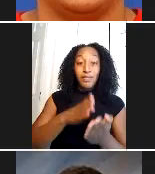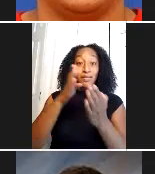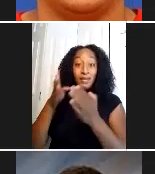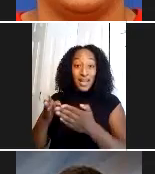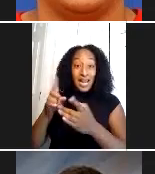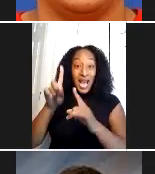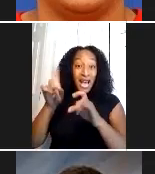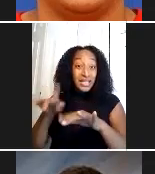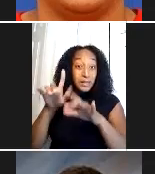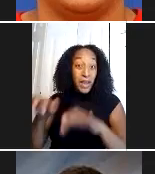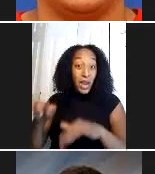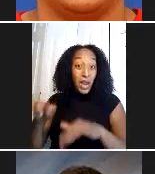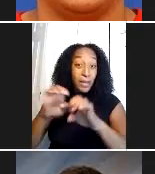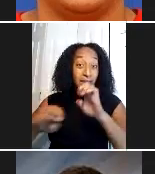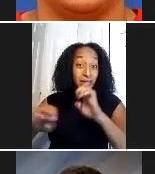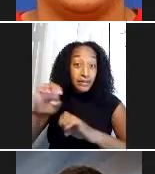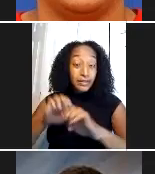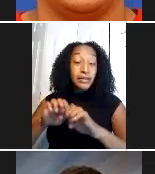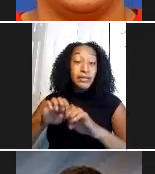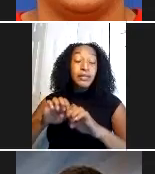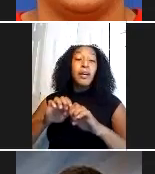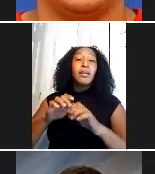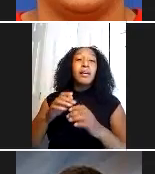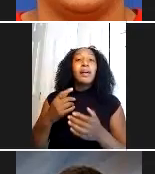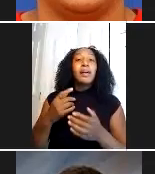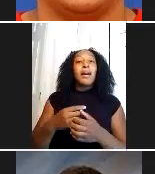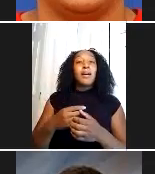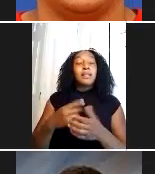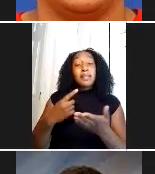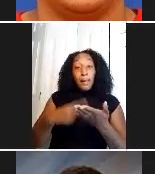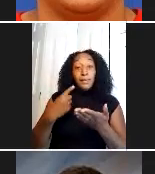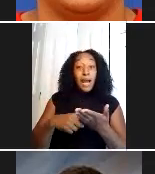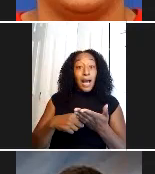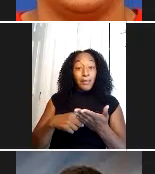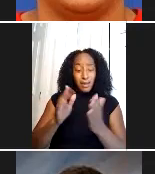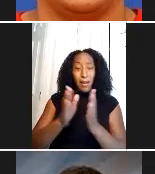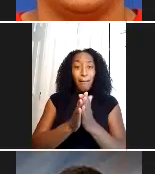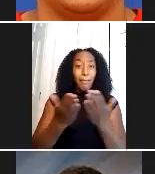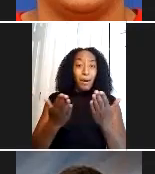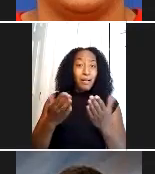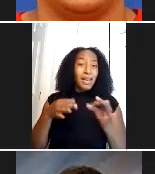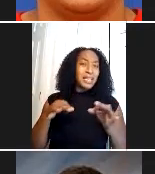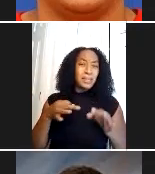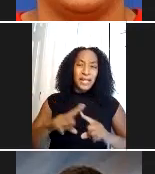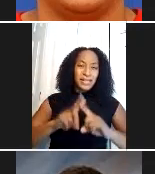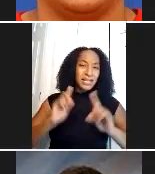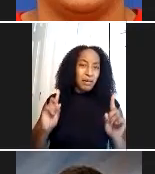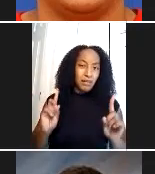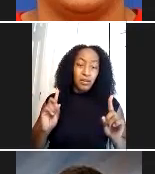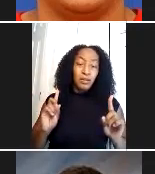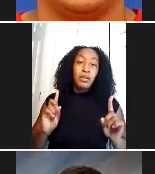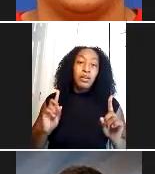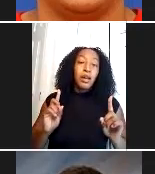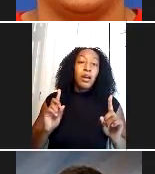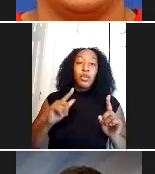them broken down a little bit differently. They may even list the observation as step number